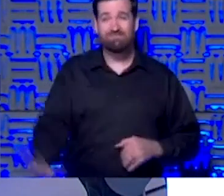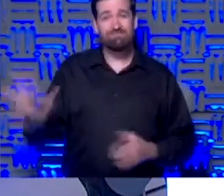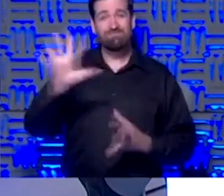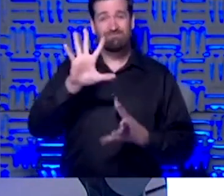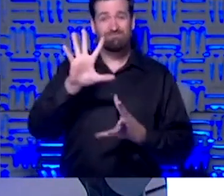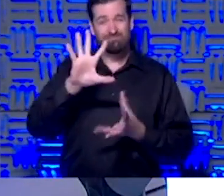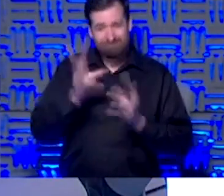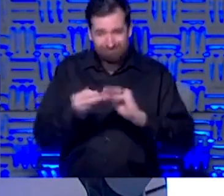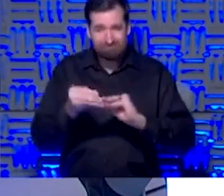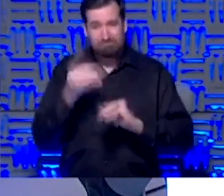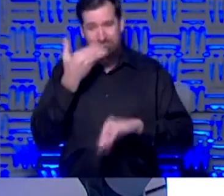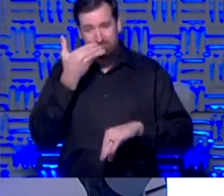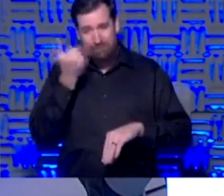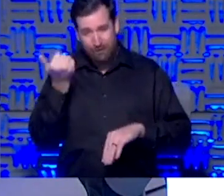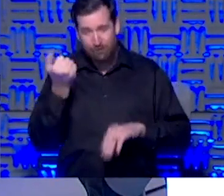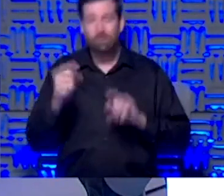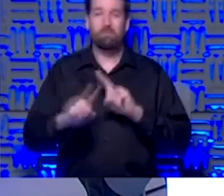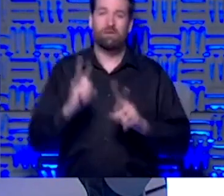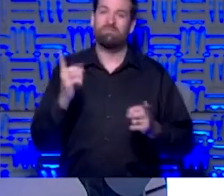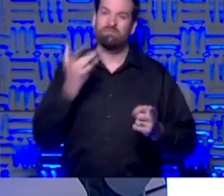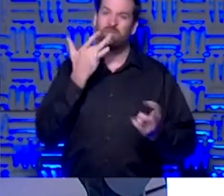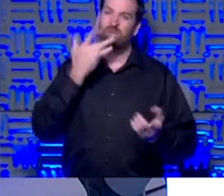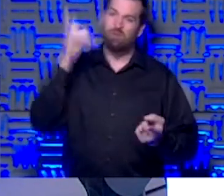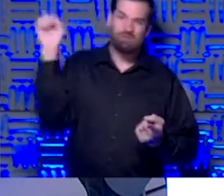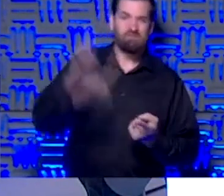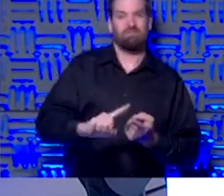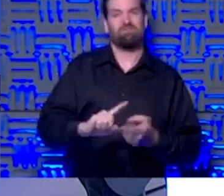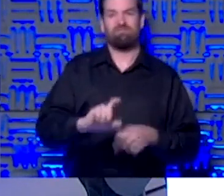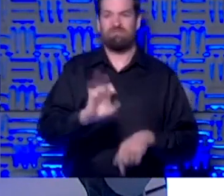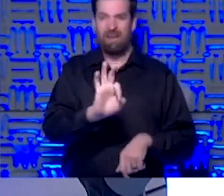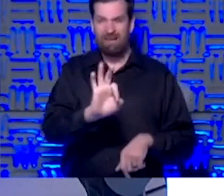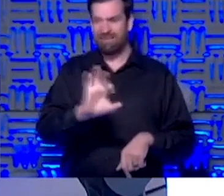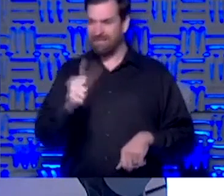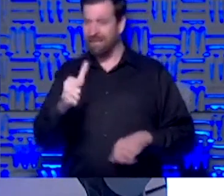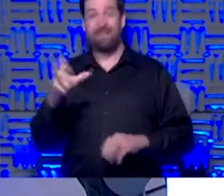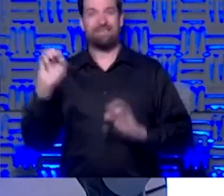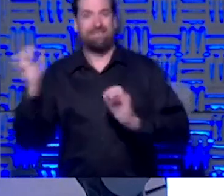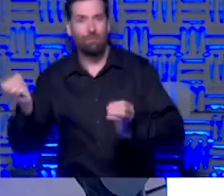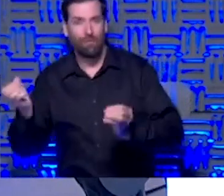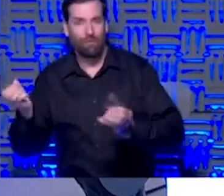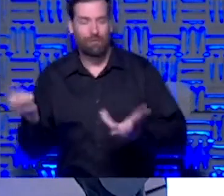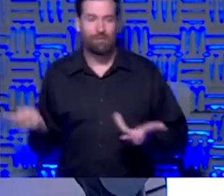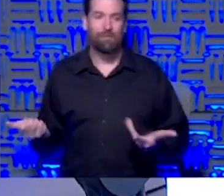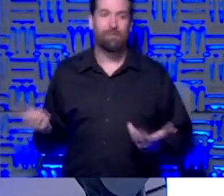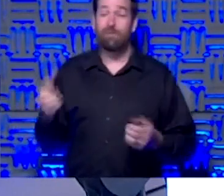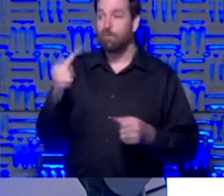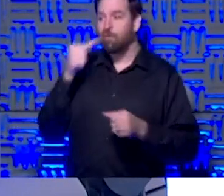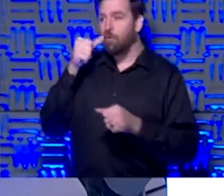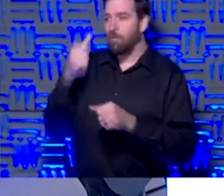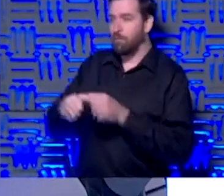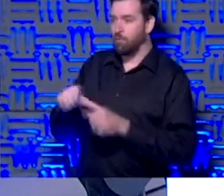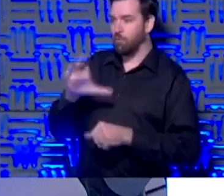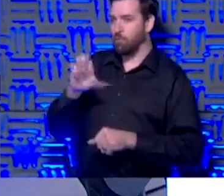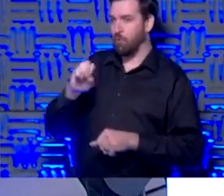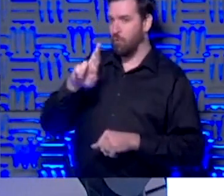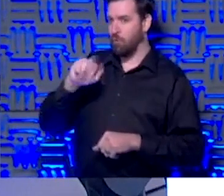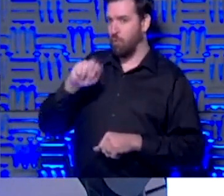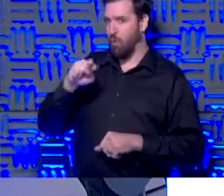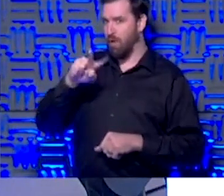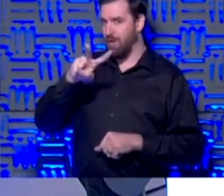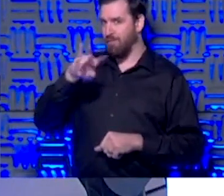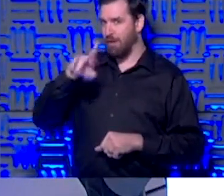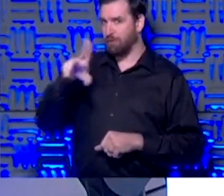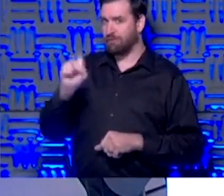but we'd still like to get them down to the 9, 10 range, 0 range. And it all comes down to remembering the coronavirus is